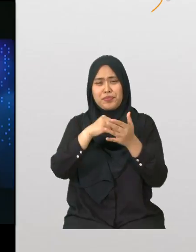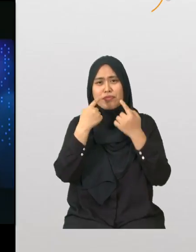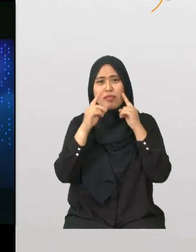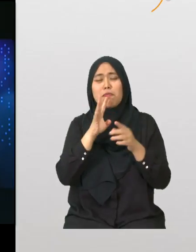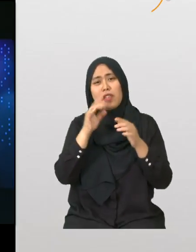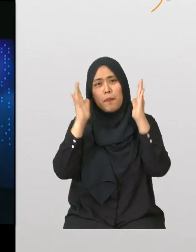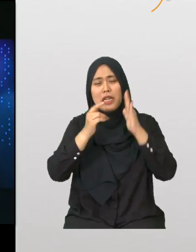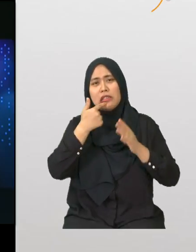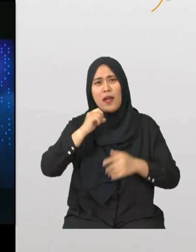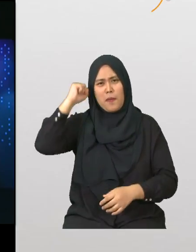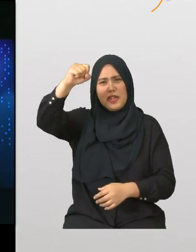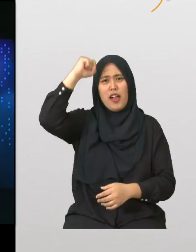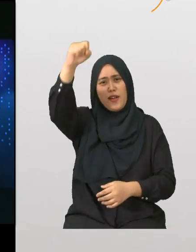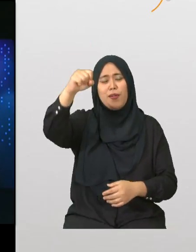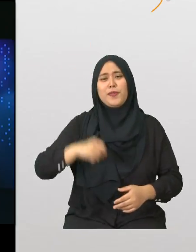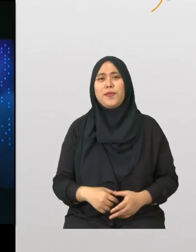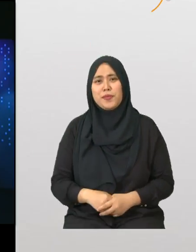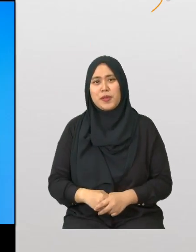merdeka!